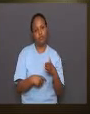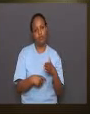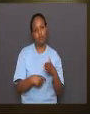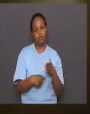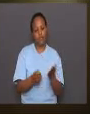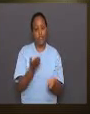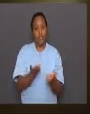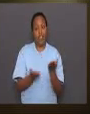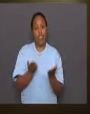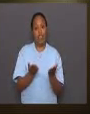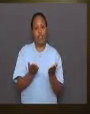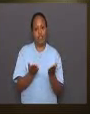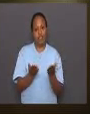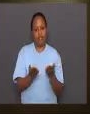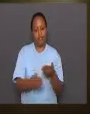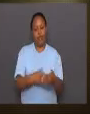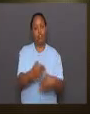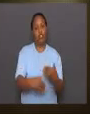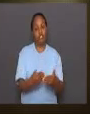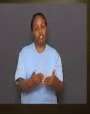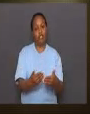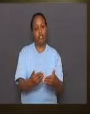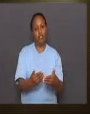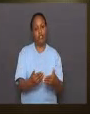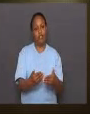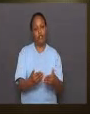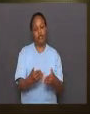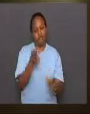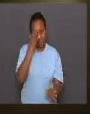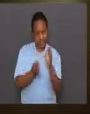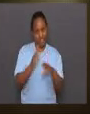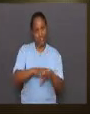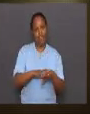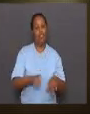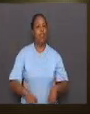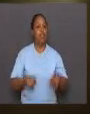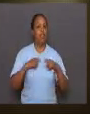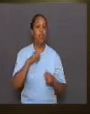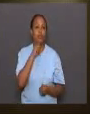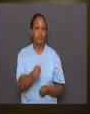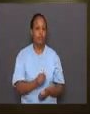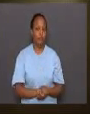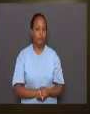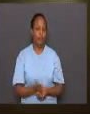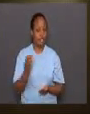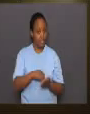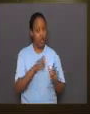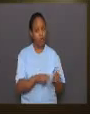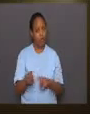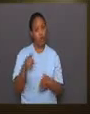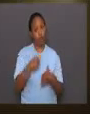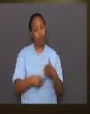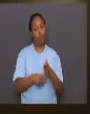fair procedure, as in the case of justice. It also results in